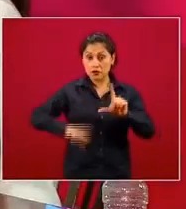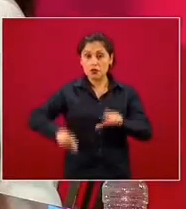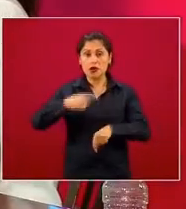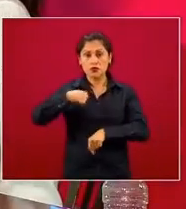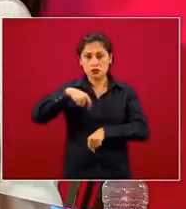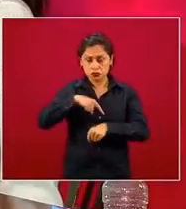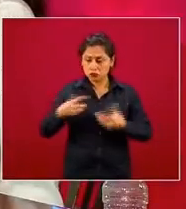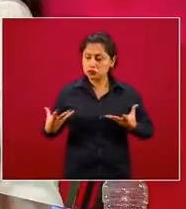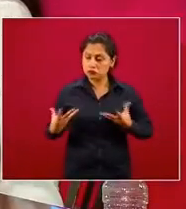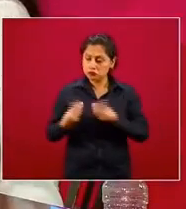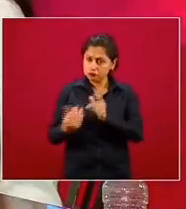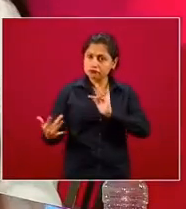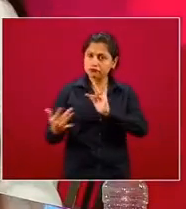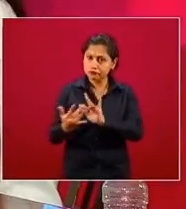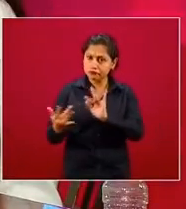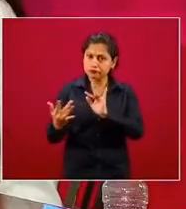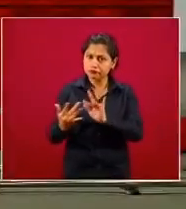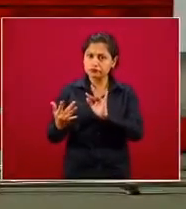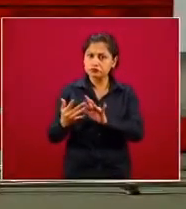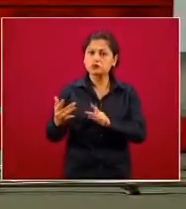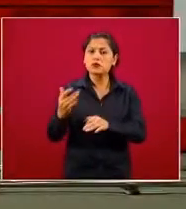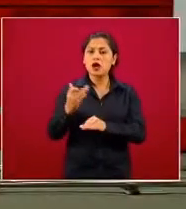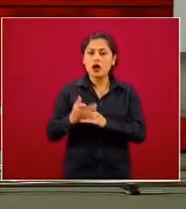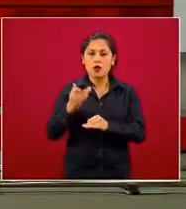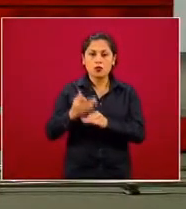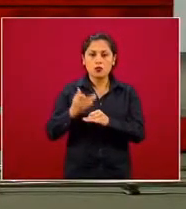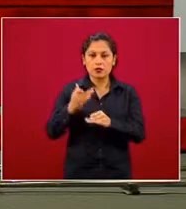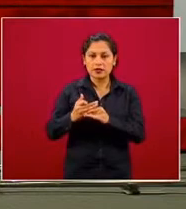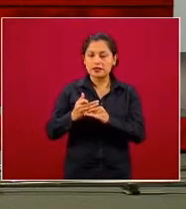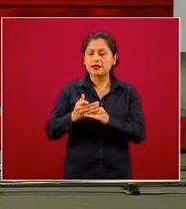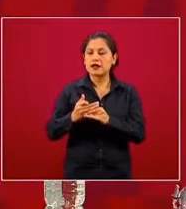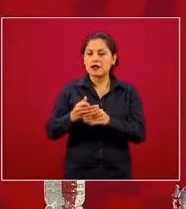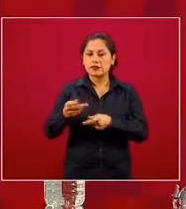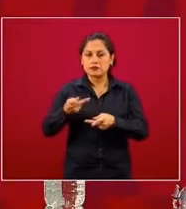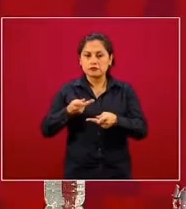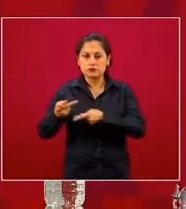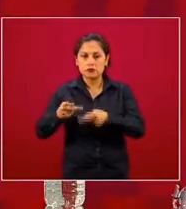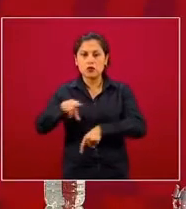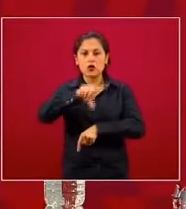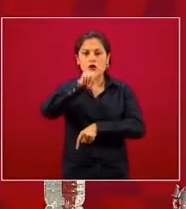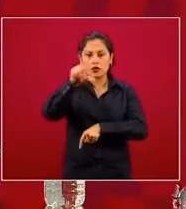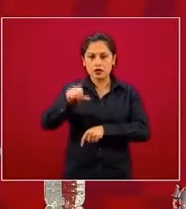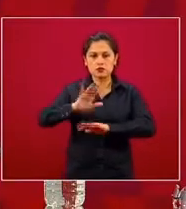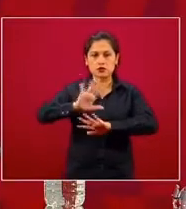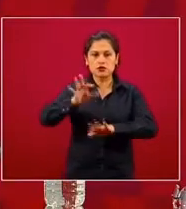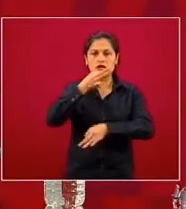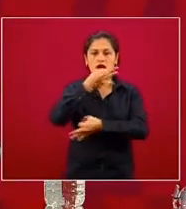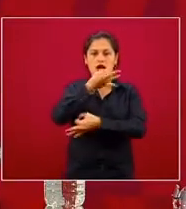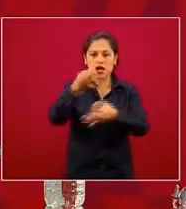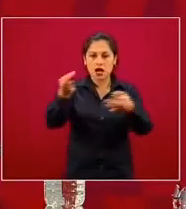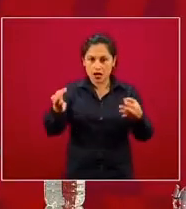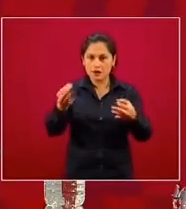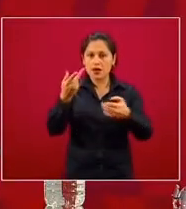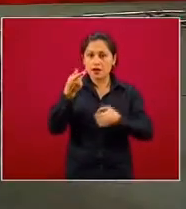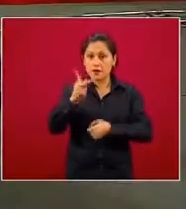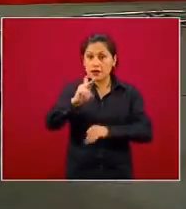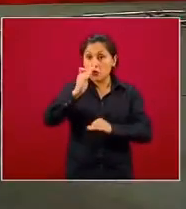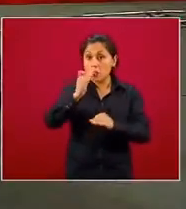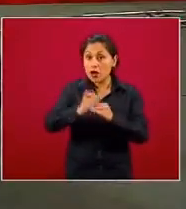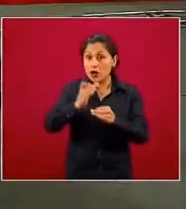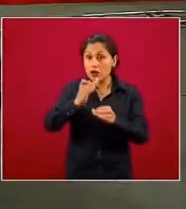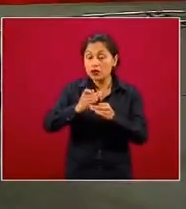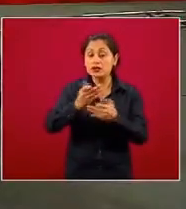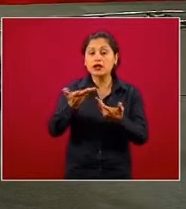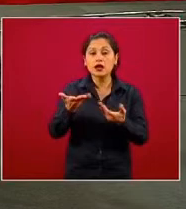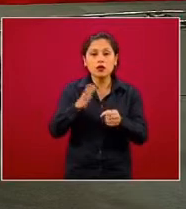estamos We will participando. Ya have va a the haber time when the tiempo time en is su right so that we momento can address it para properly. poderlo But atender. for Por lo now, pronto, is to stay at home, pues es quedarnos en implement casa, your